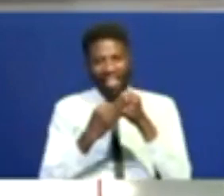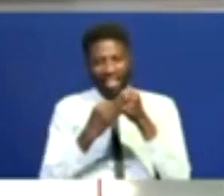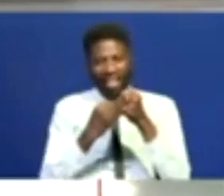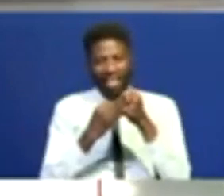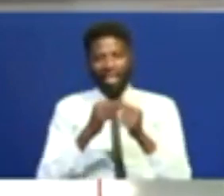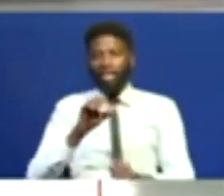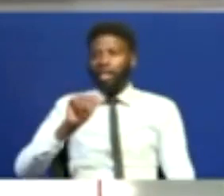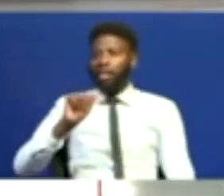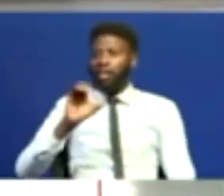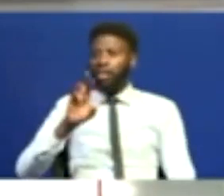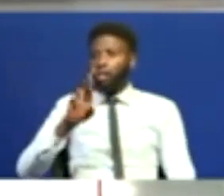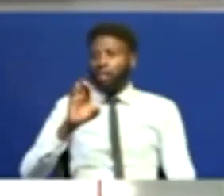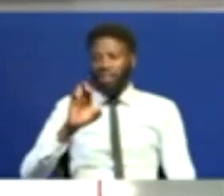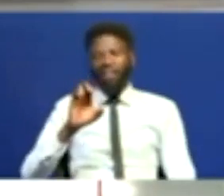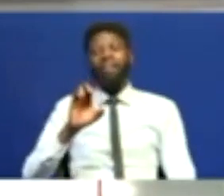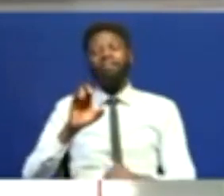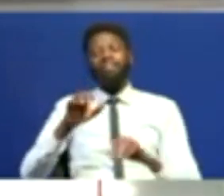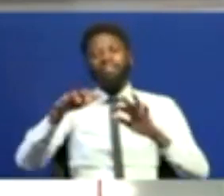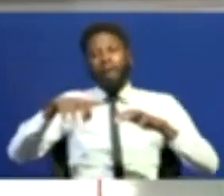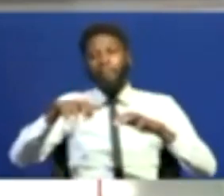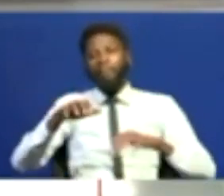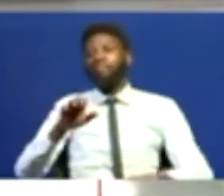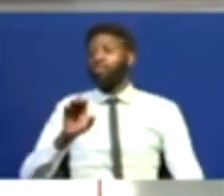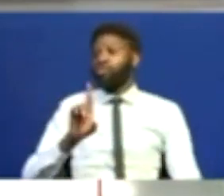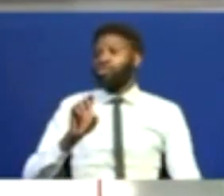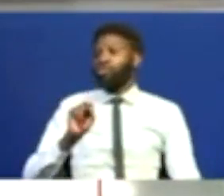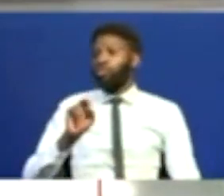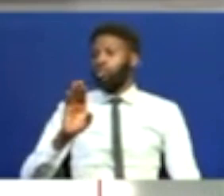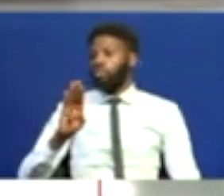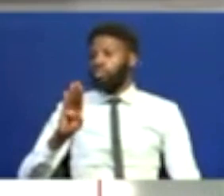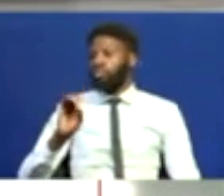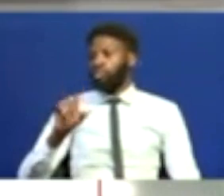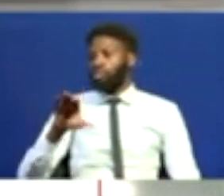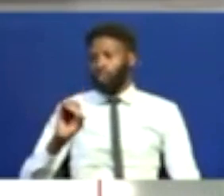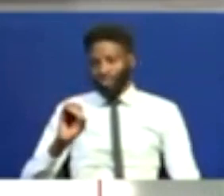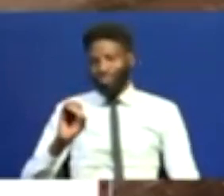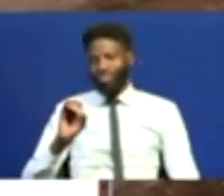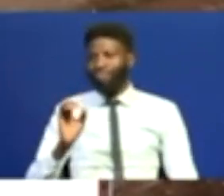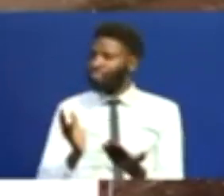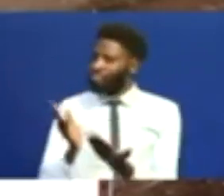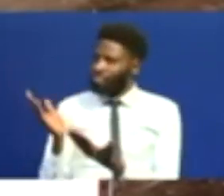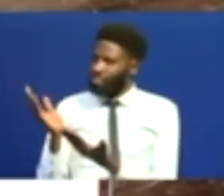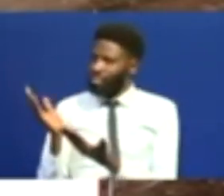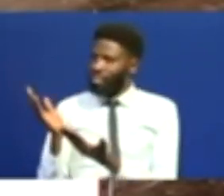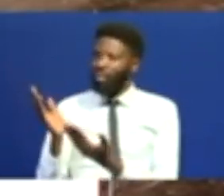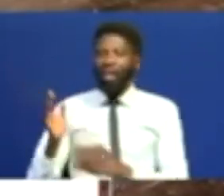Bosco in Embu County. This and more stories in our county news roundup.